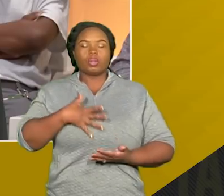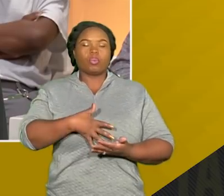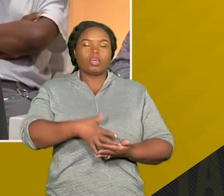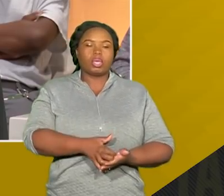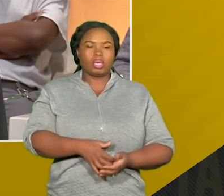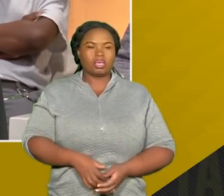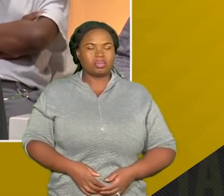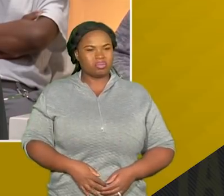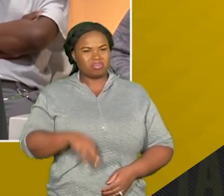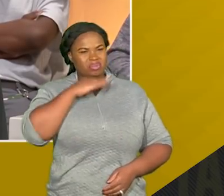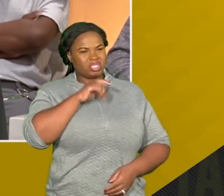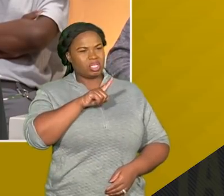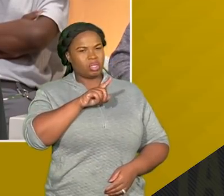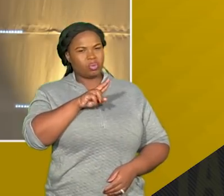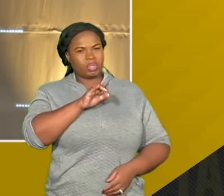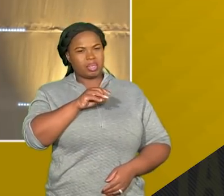energy and akusemasanele ukheme lo.